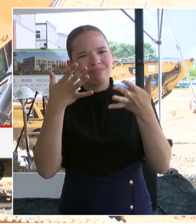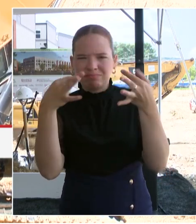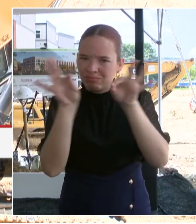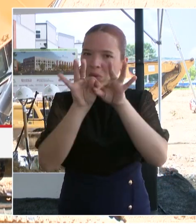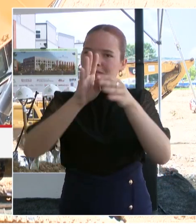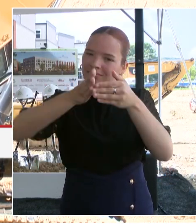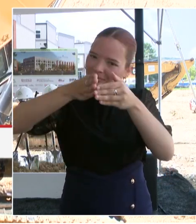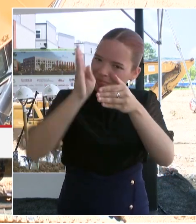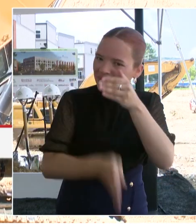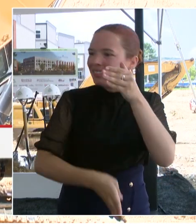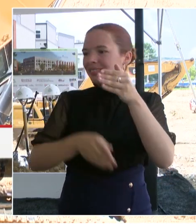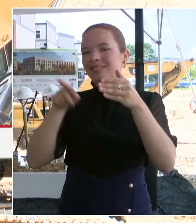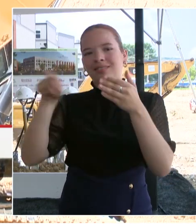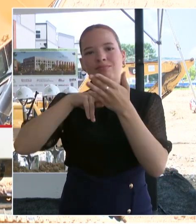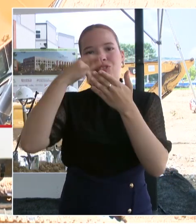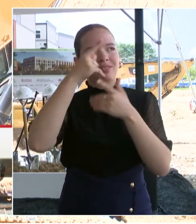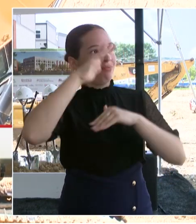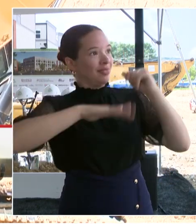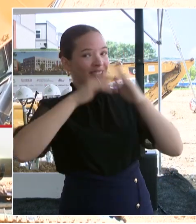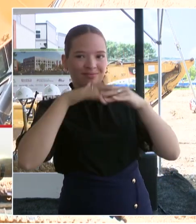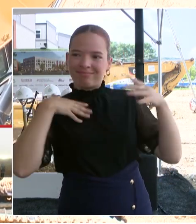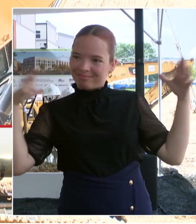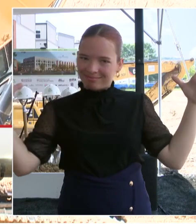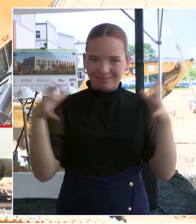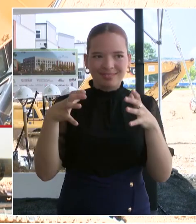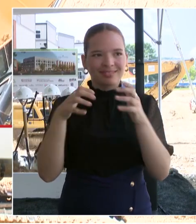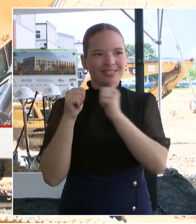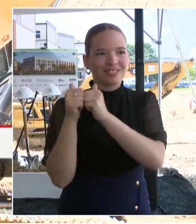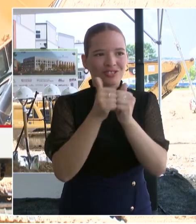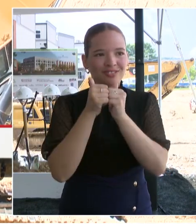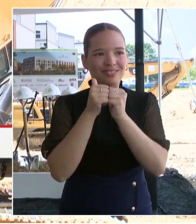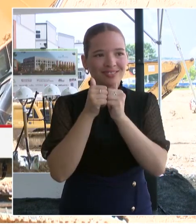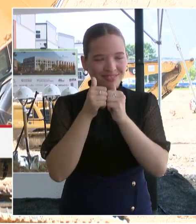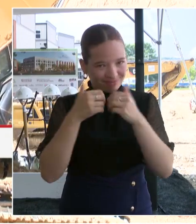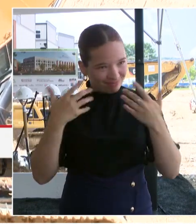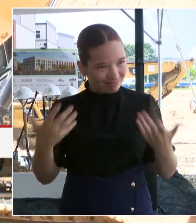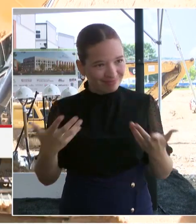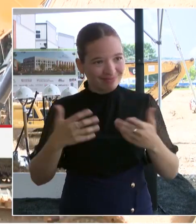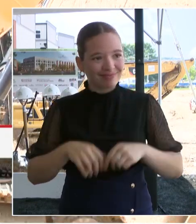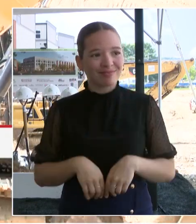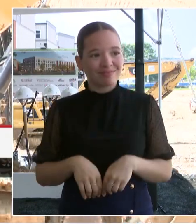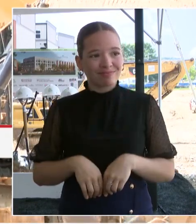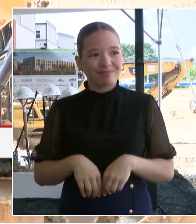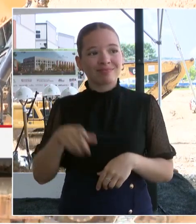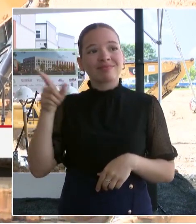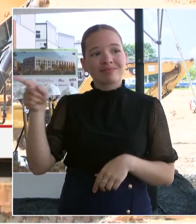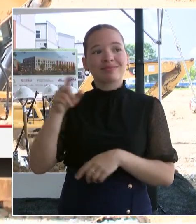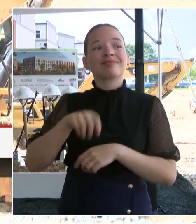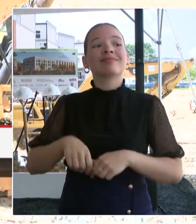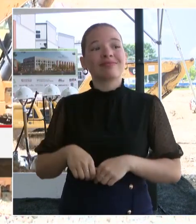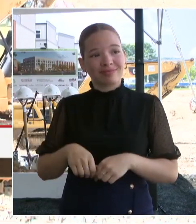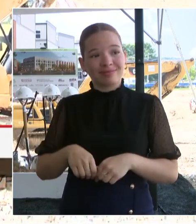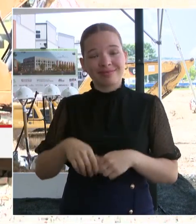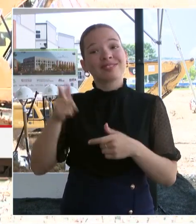Miss Van Joy Turner to come up and say a few words and introduce our mayor. Thanks, everybody.